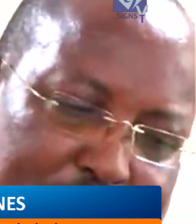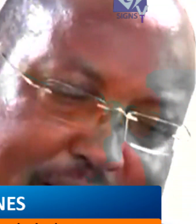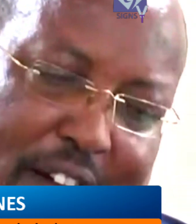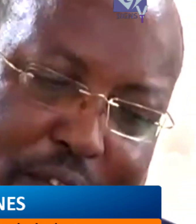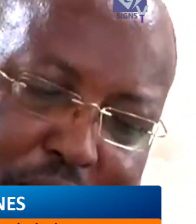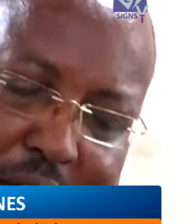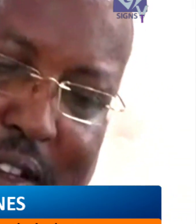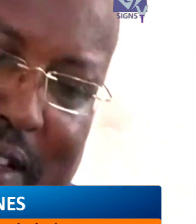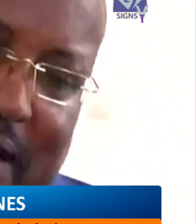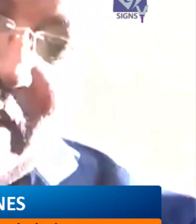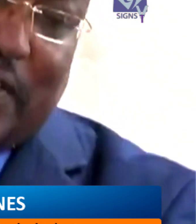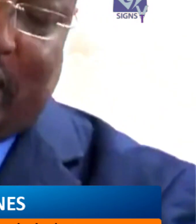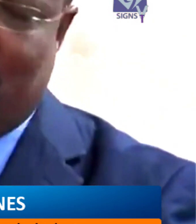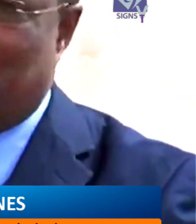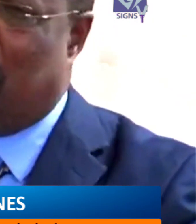leave.